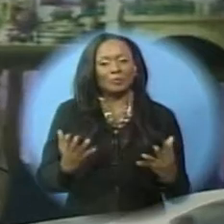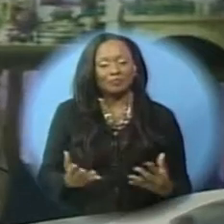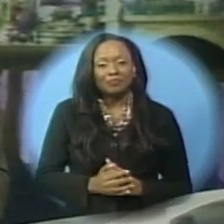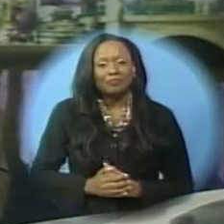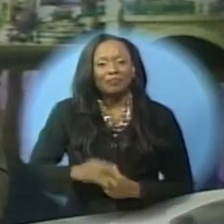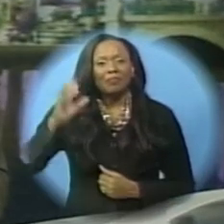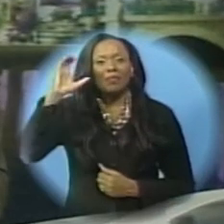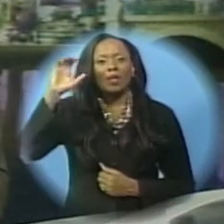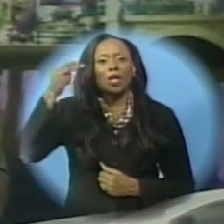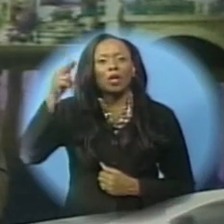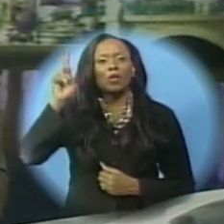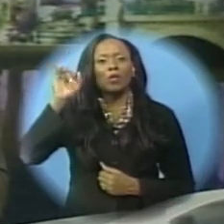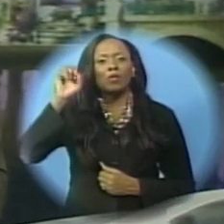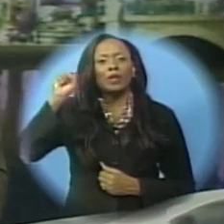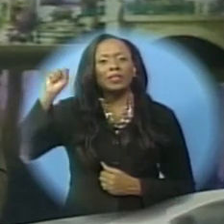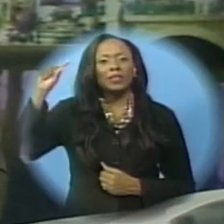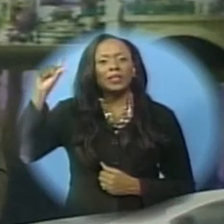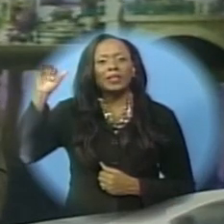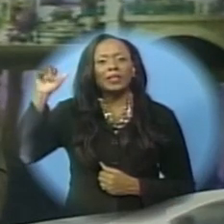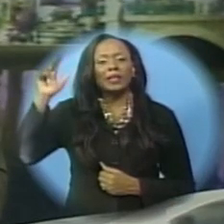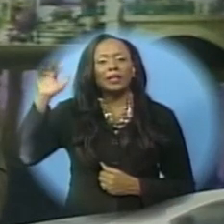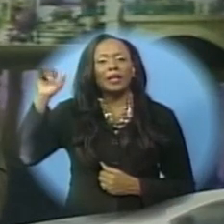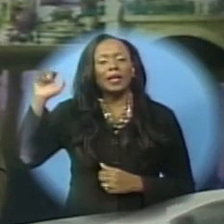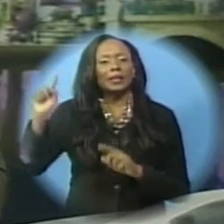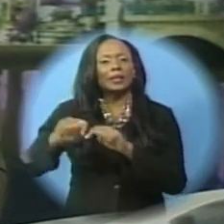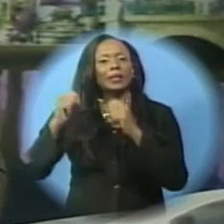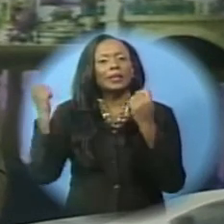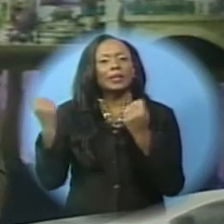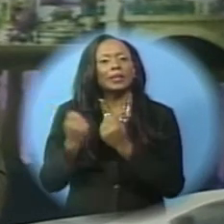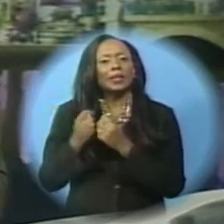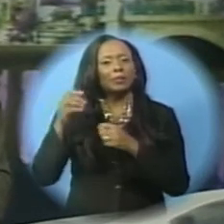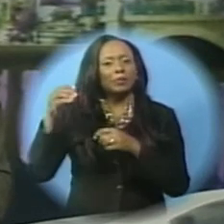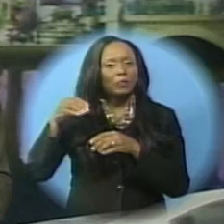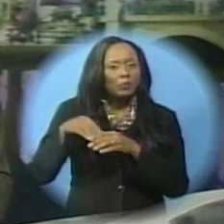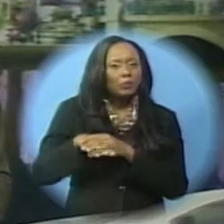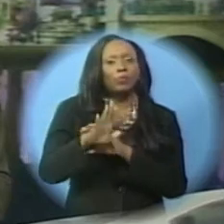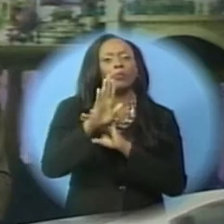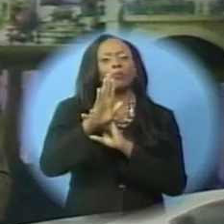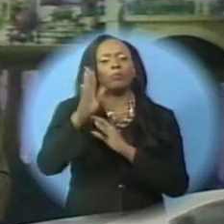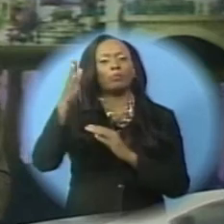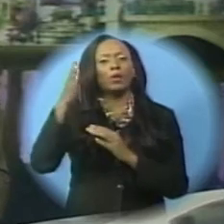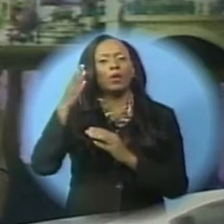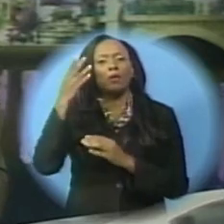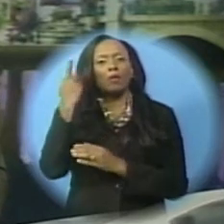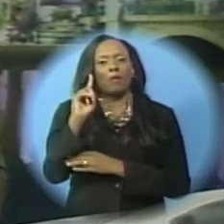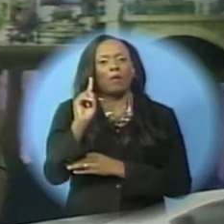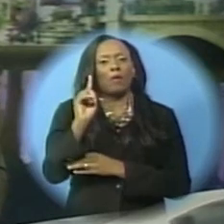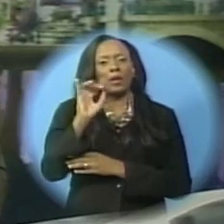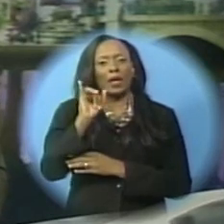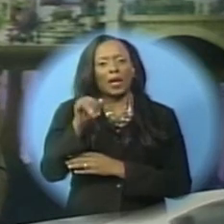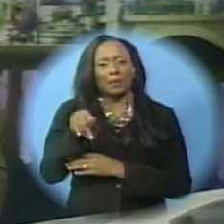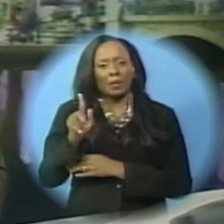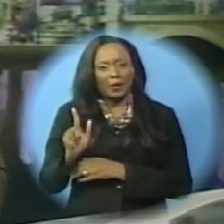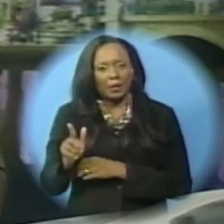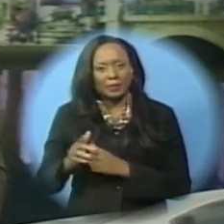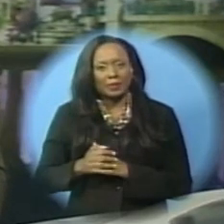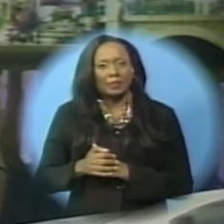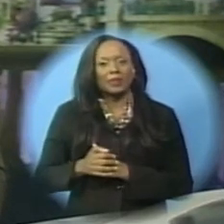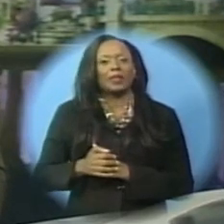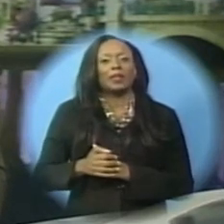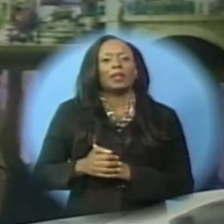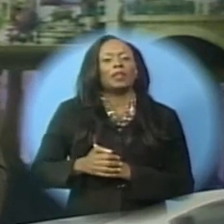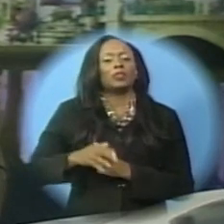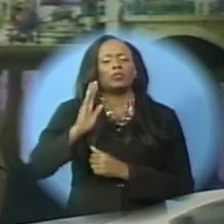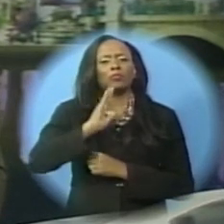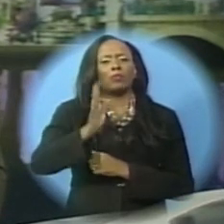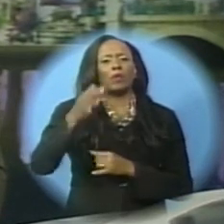Royal Challengers Bangalore are into the final of this year's IPL. Today in the first qualifier, RCB went straight to that